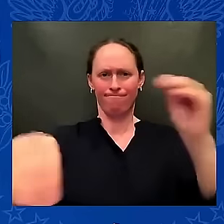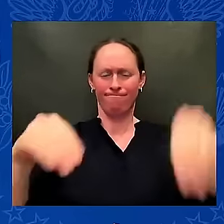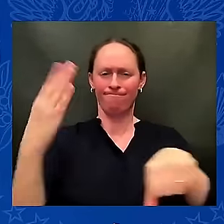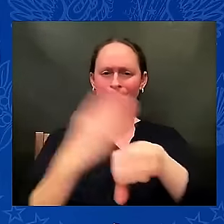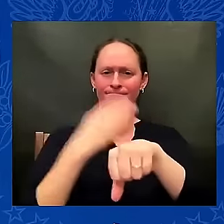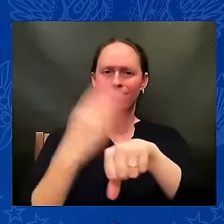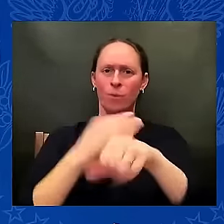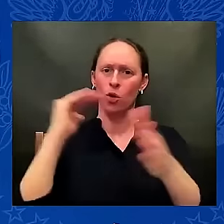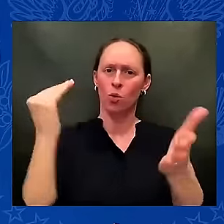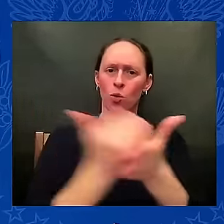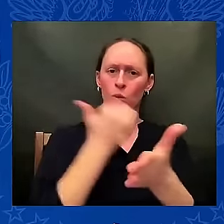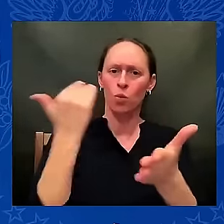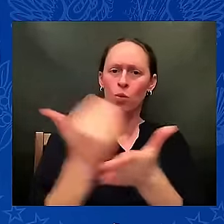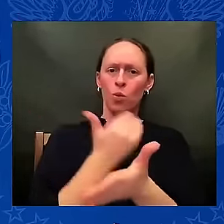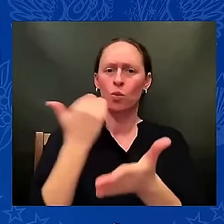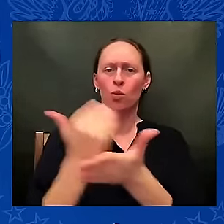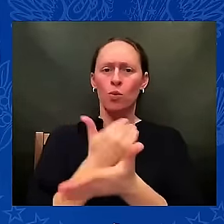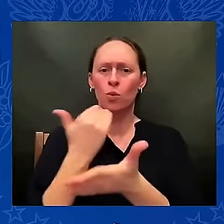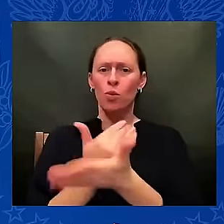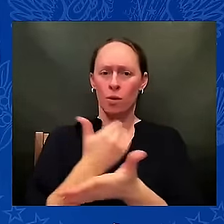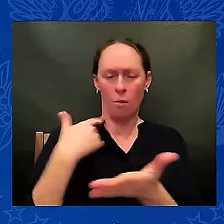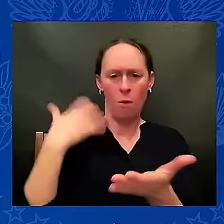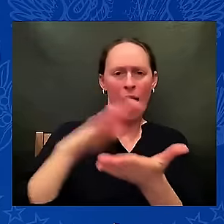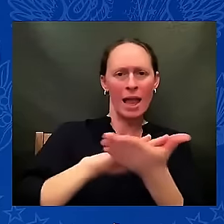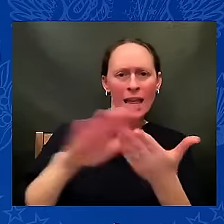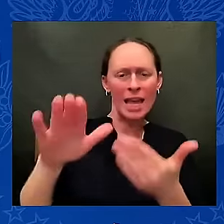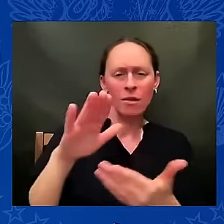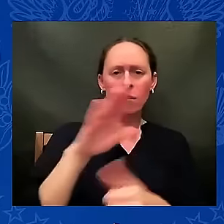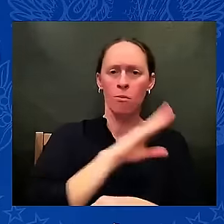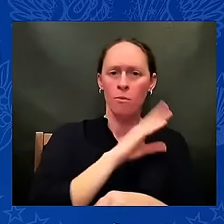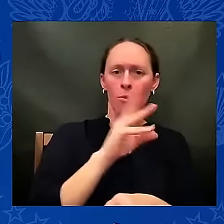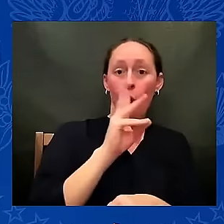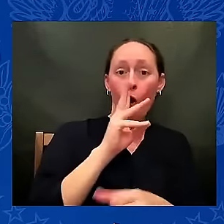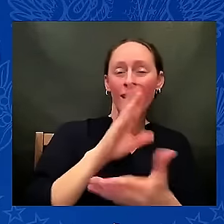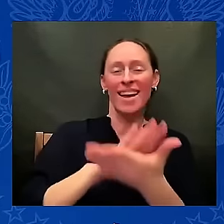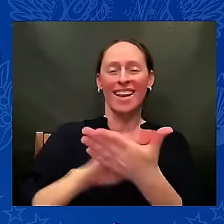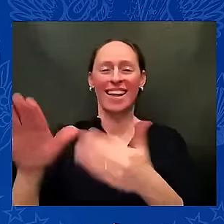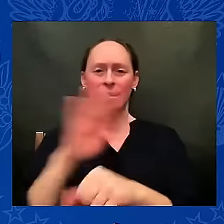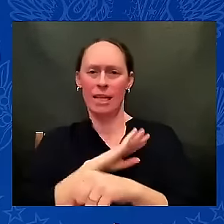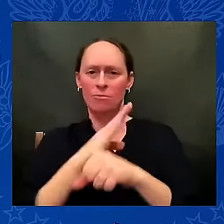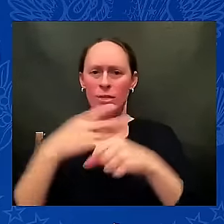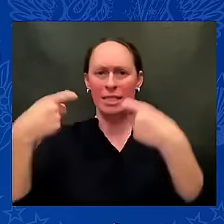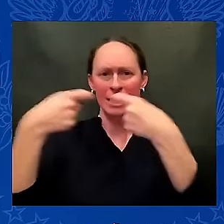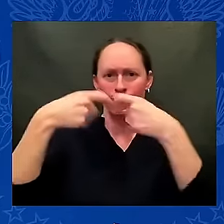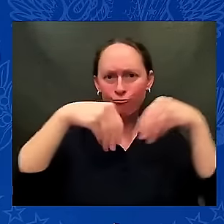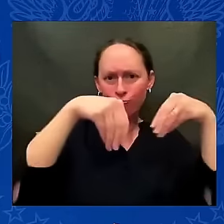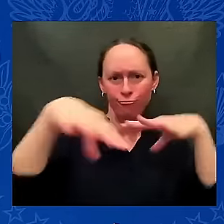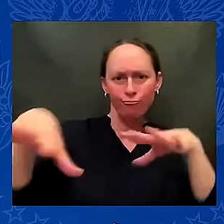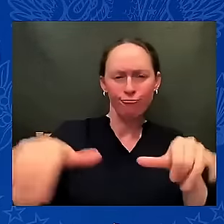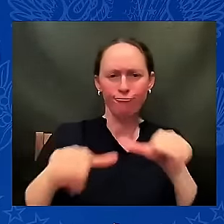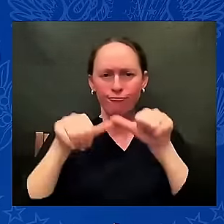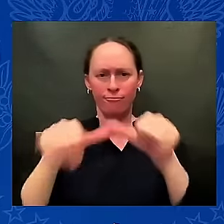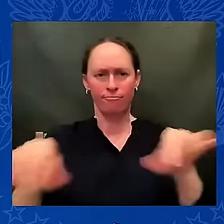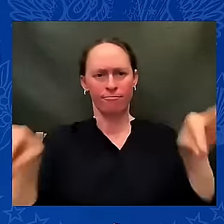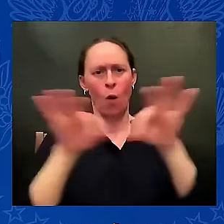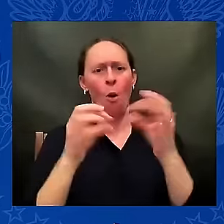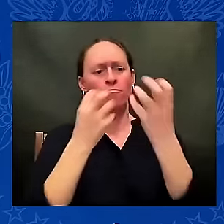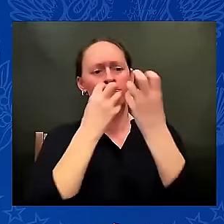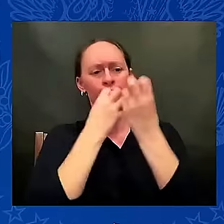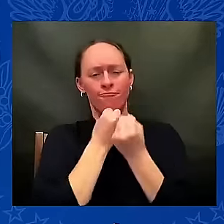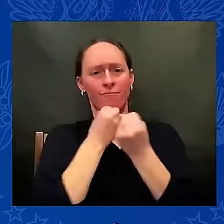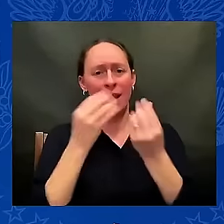Native communities, including co-stewardship of our land and waters. We just designated the first National